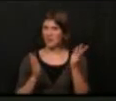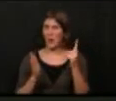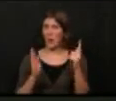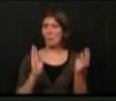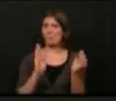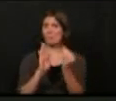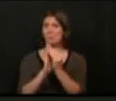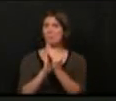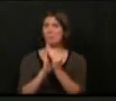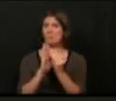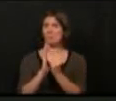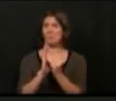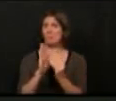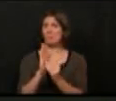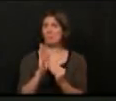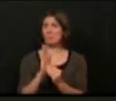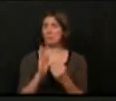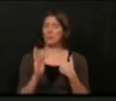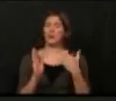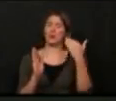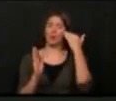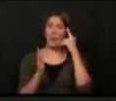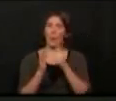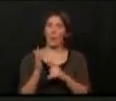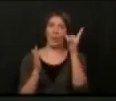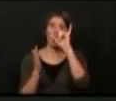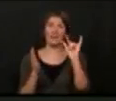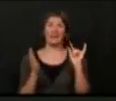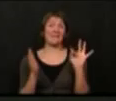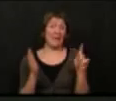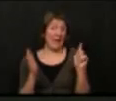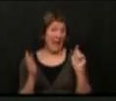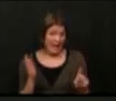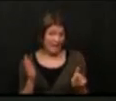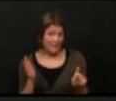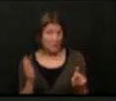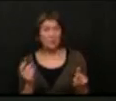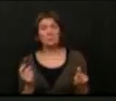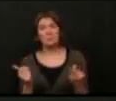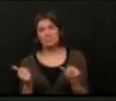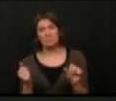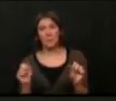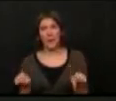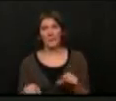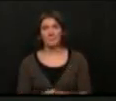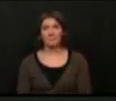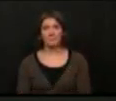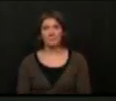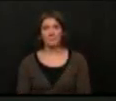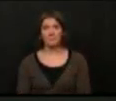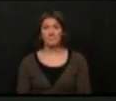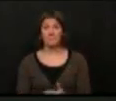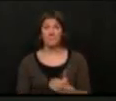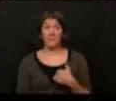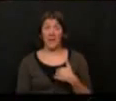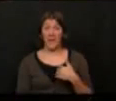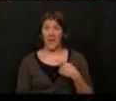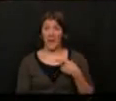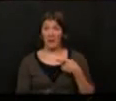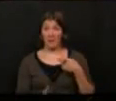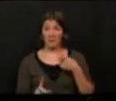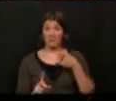make sure that it's something that's on the table for when we meet for the first time. And I don't know if there's any specific direction